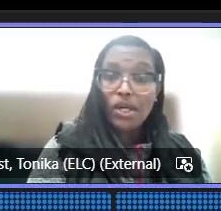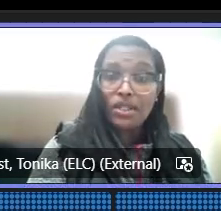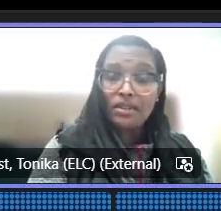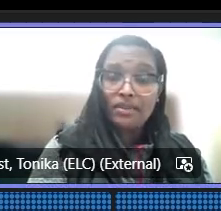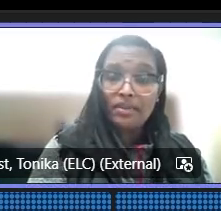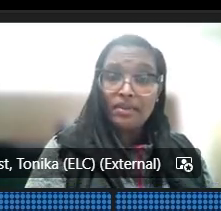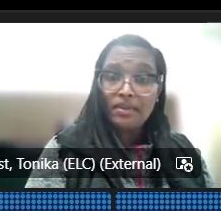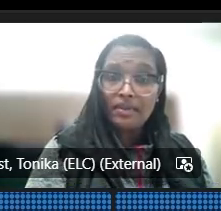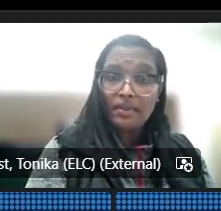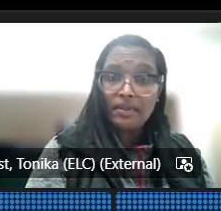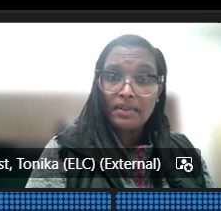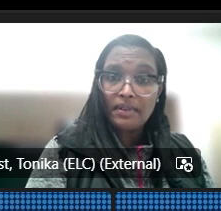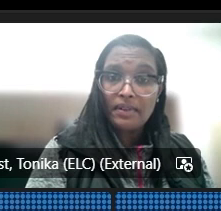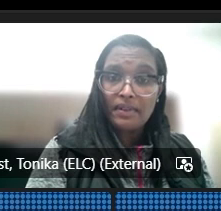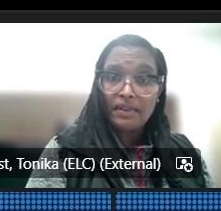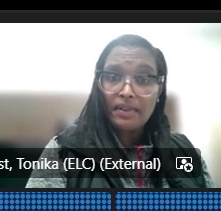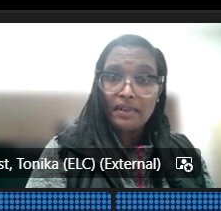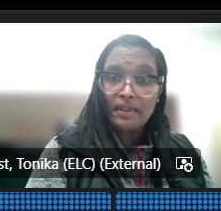Ward.